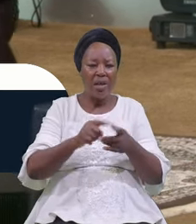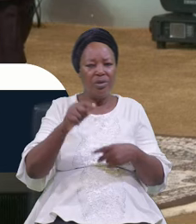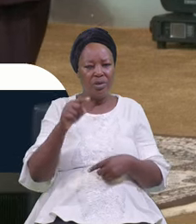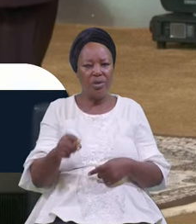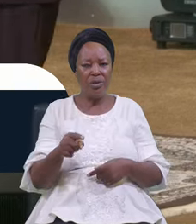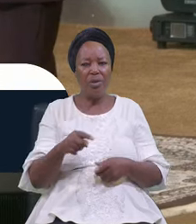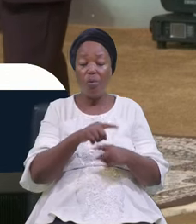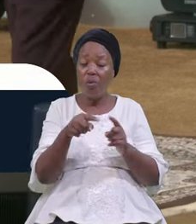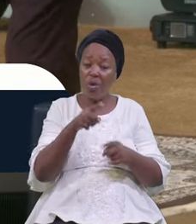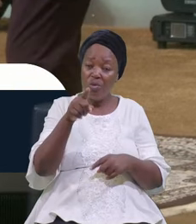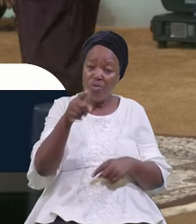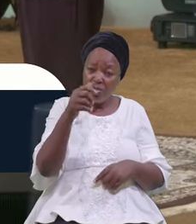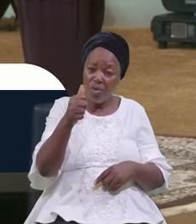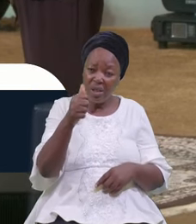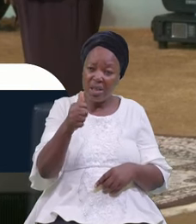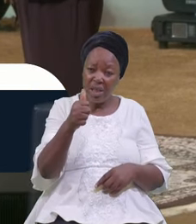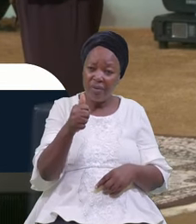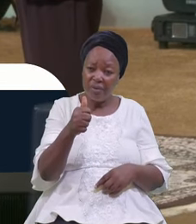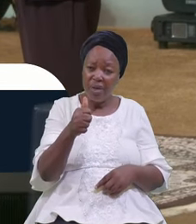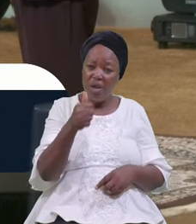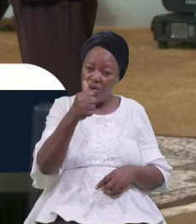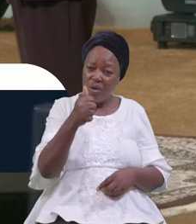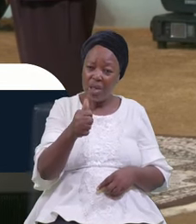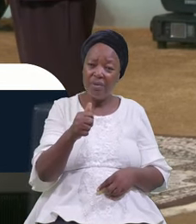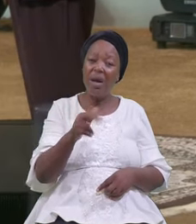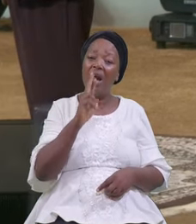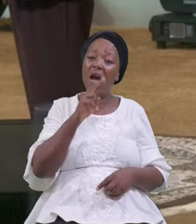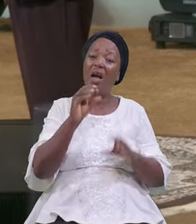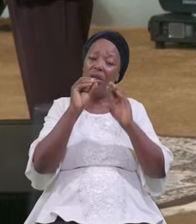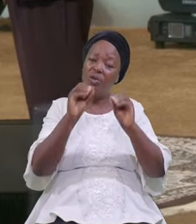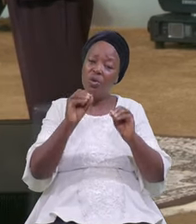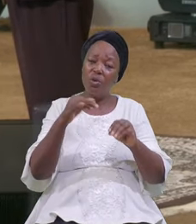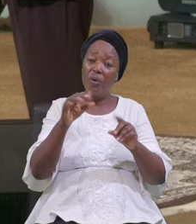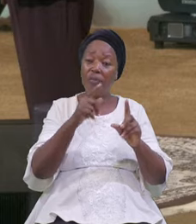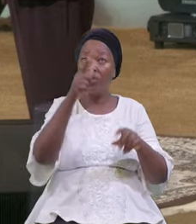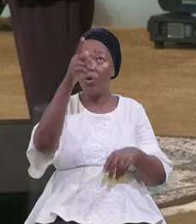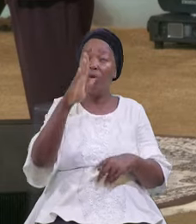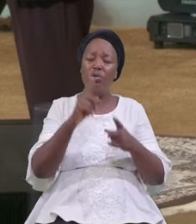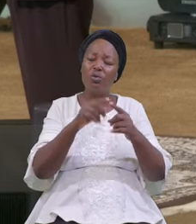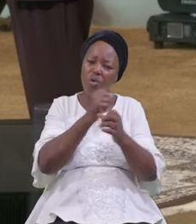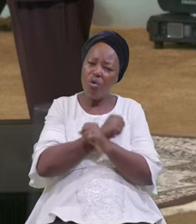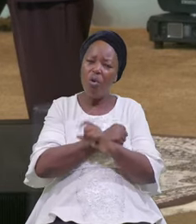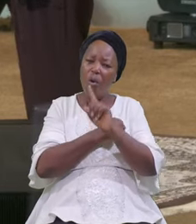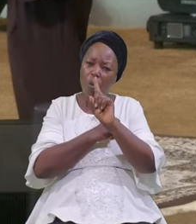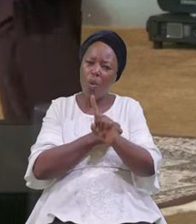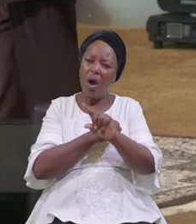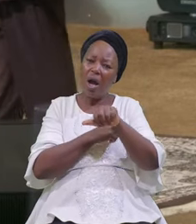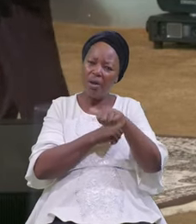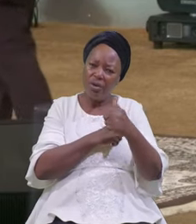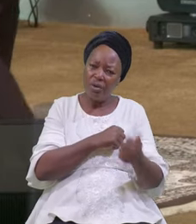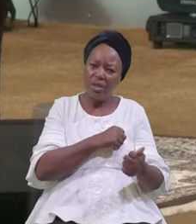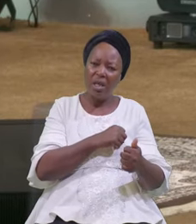ye yourselves are taught of God to love one another.